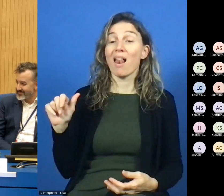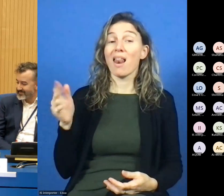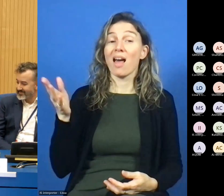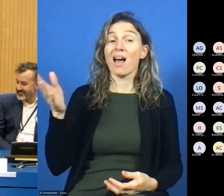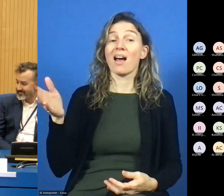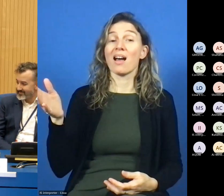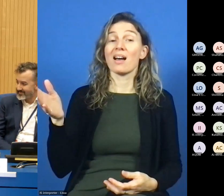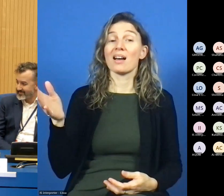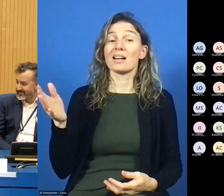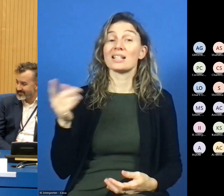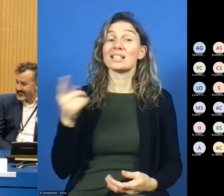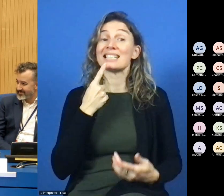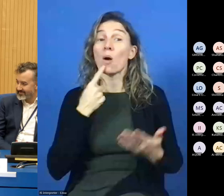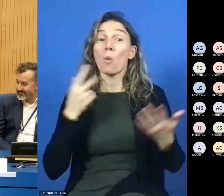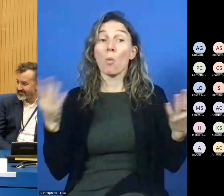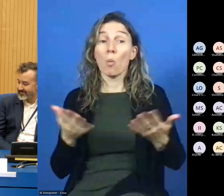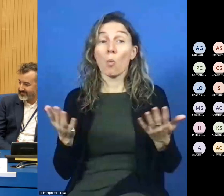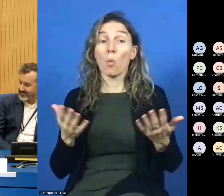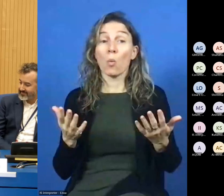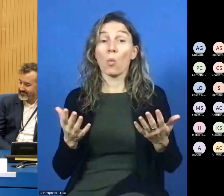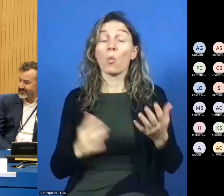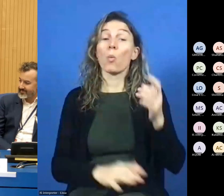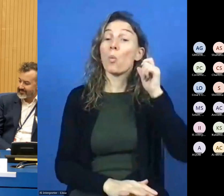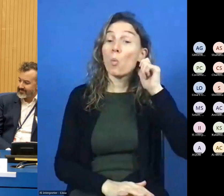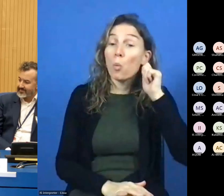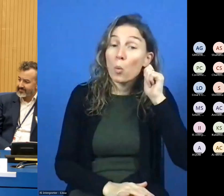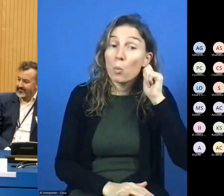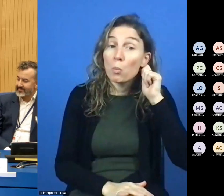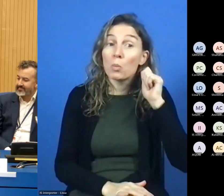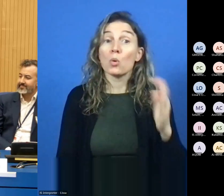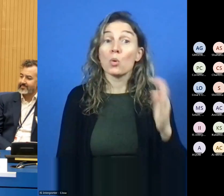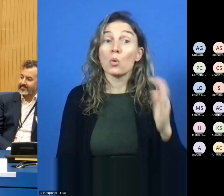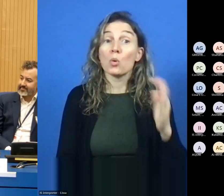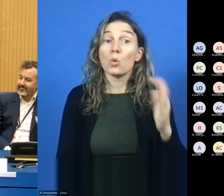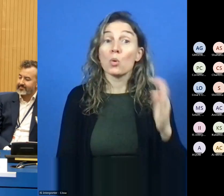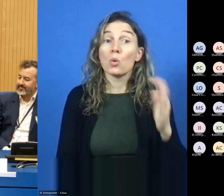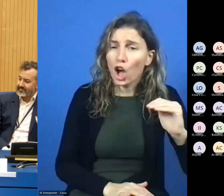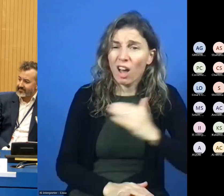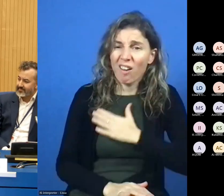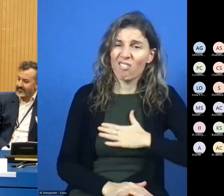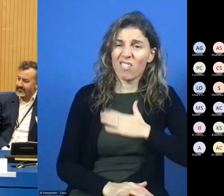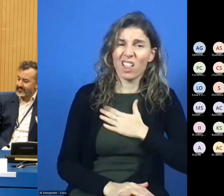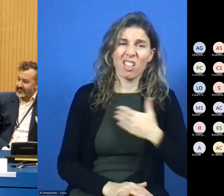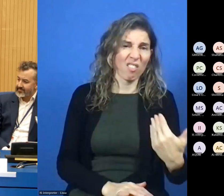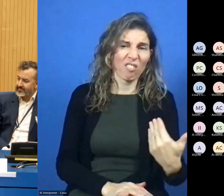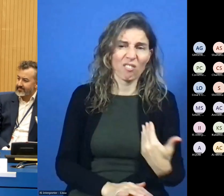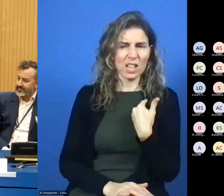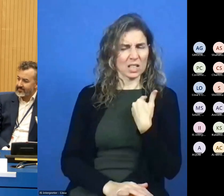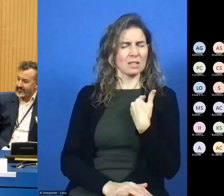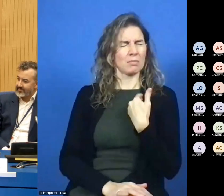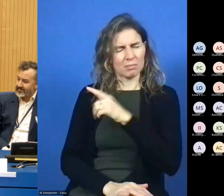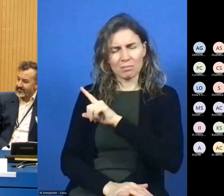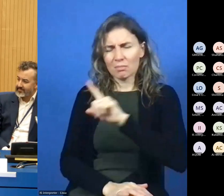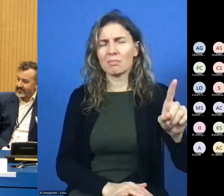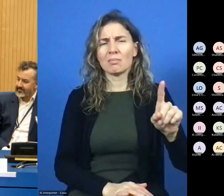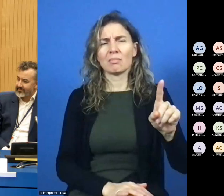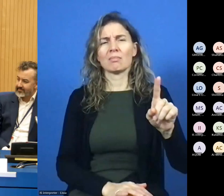there shouldn't be a girl or a woman who feels like a victim, but feels like a leader, is